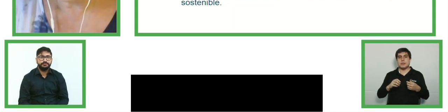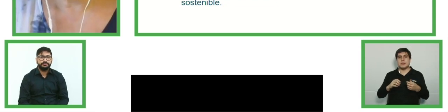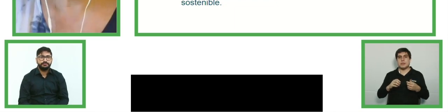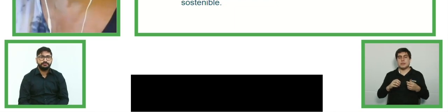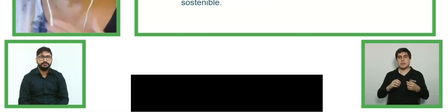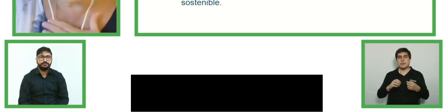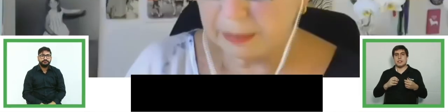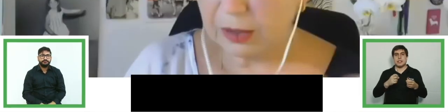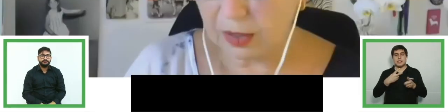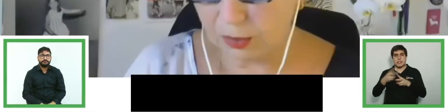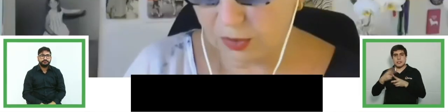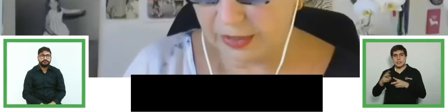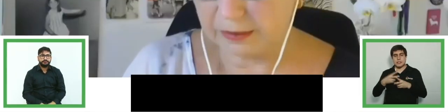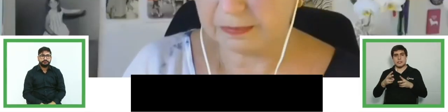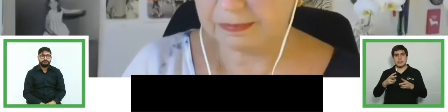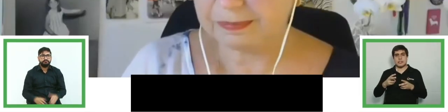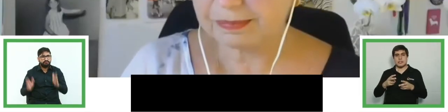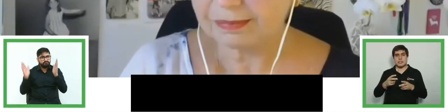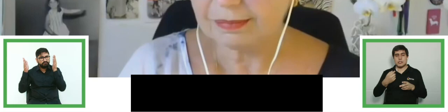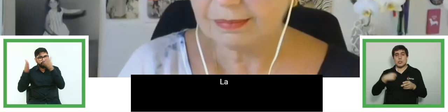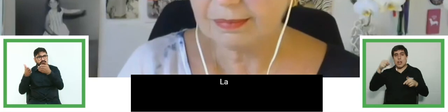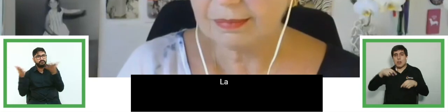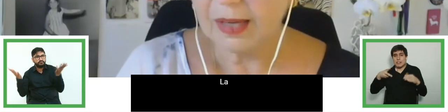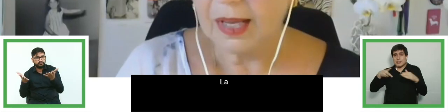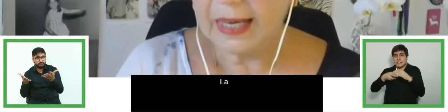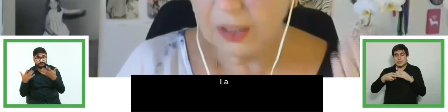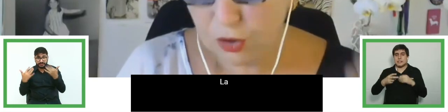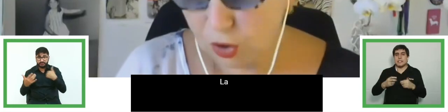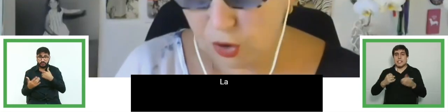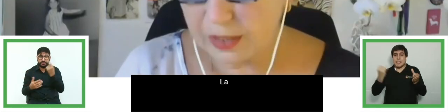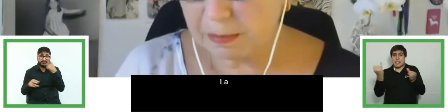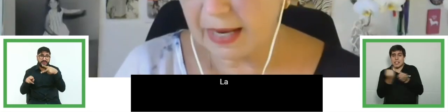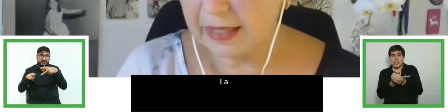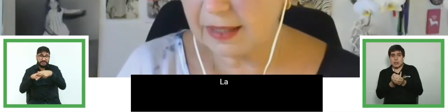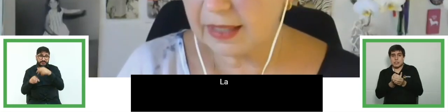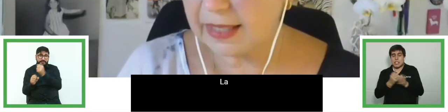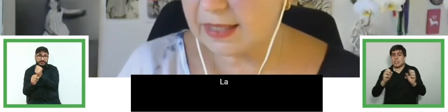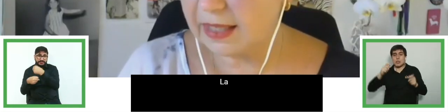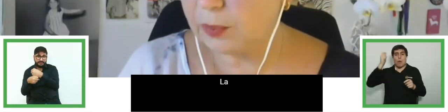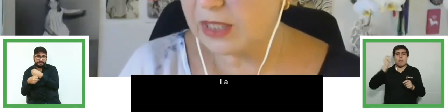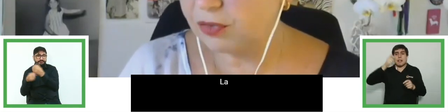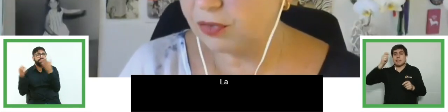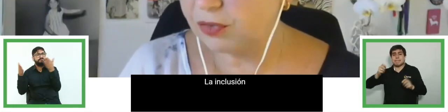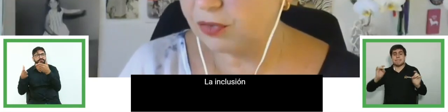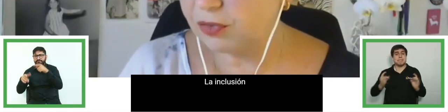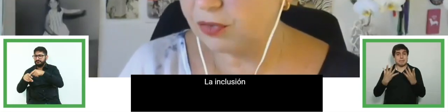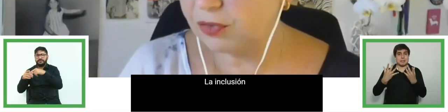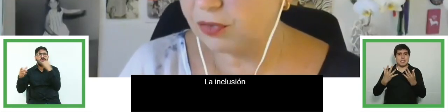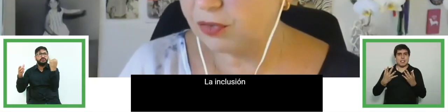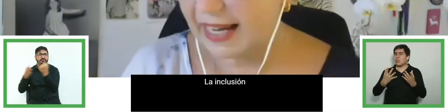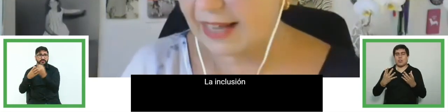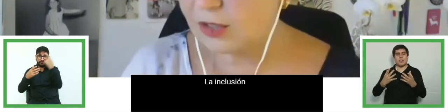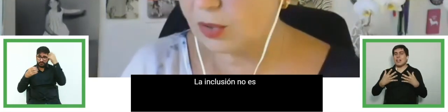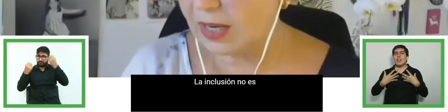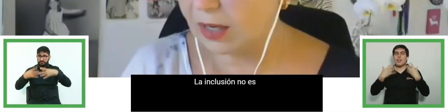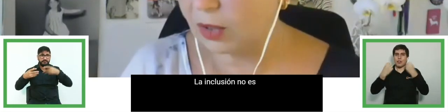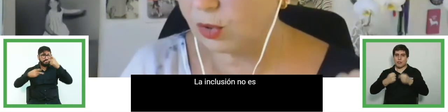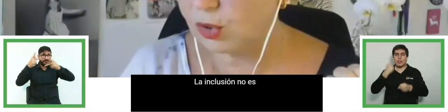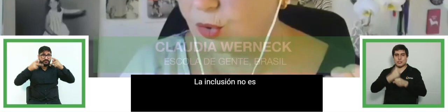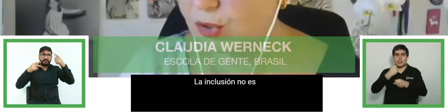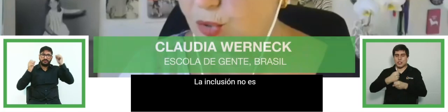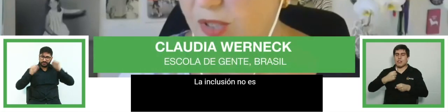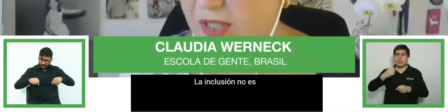Inclusion is not magical. It demands an everyday effort because it's a systemic construction